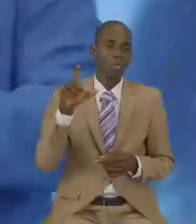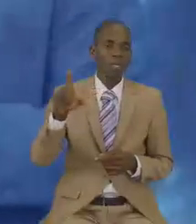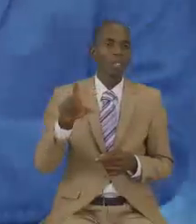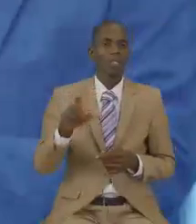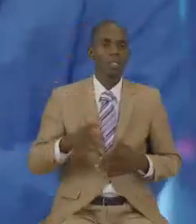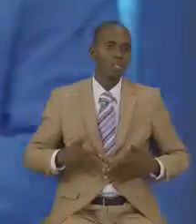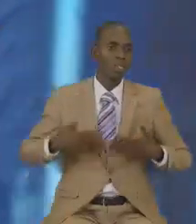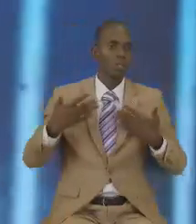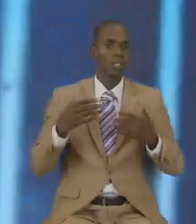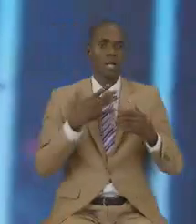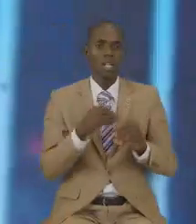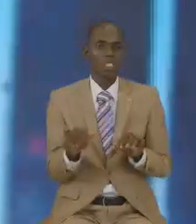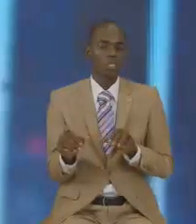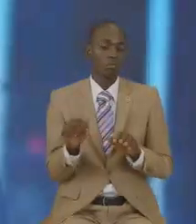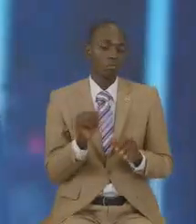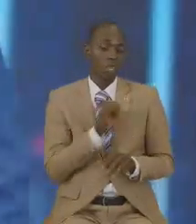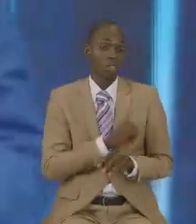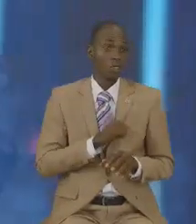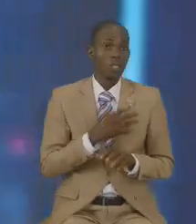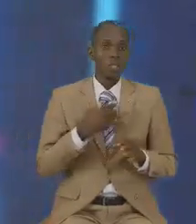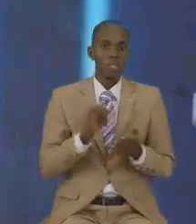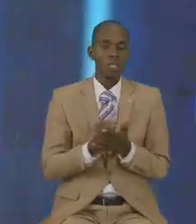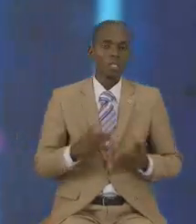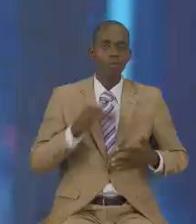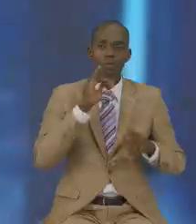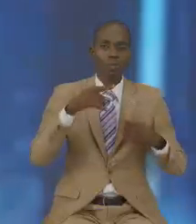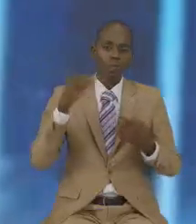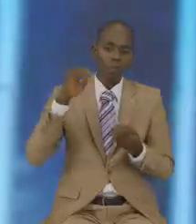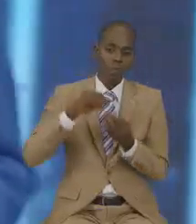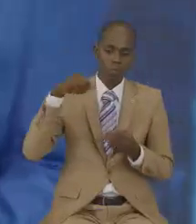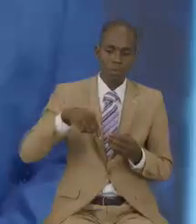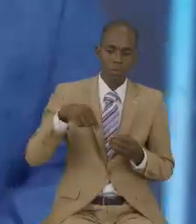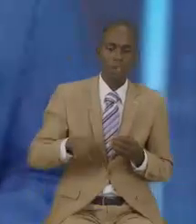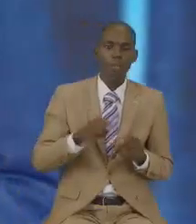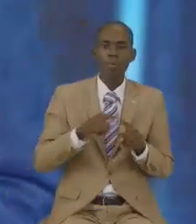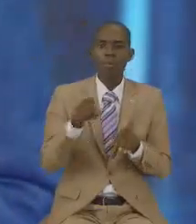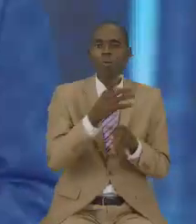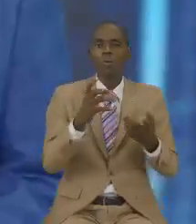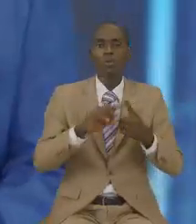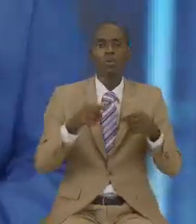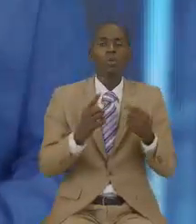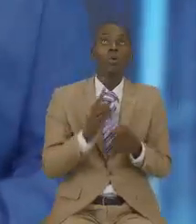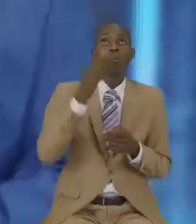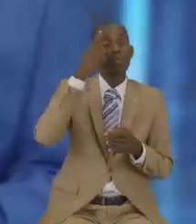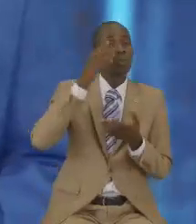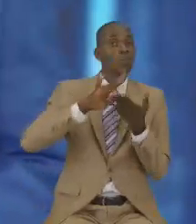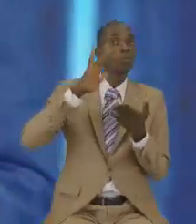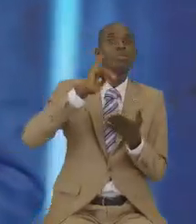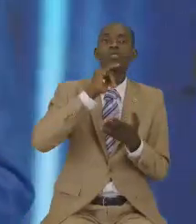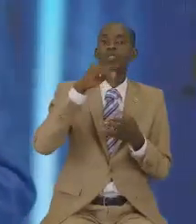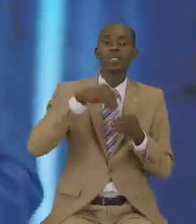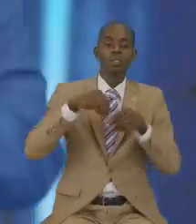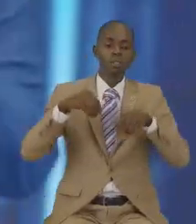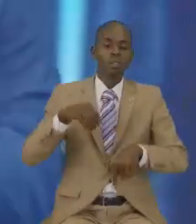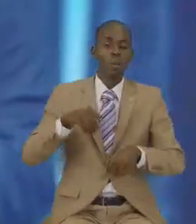direction. The world is going down, down, and down, and you want to go up because glory is not down. Glory is